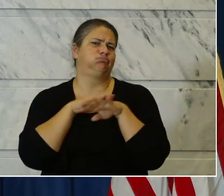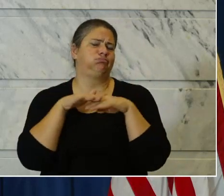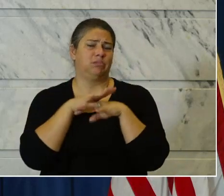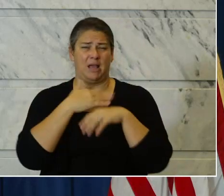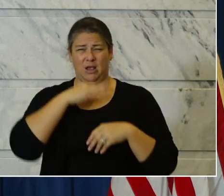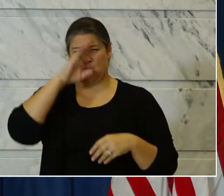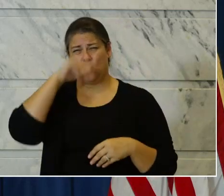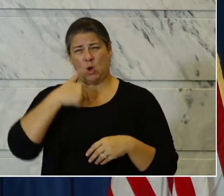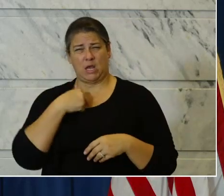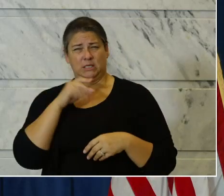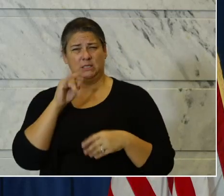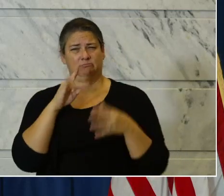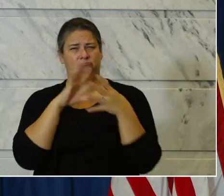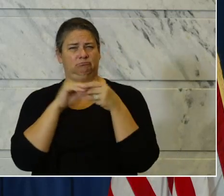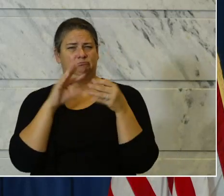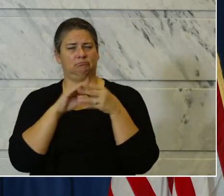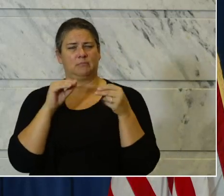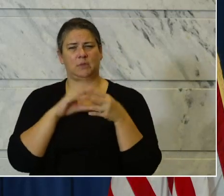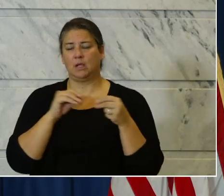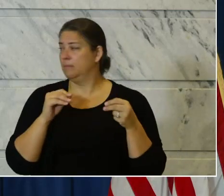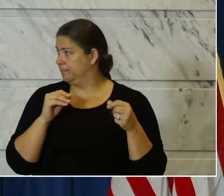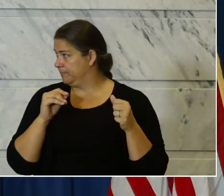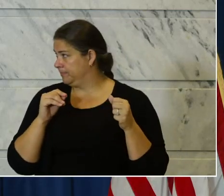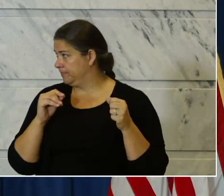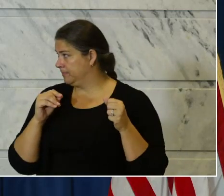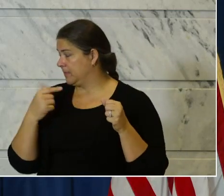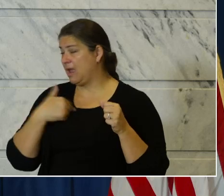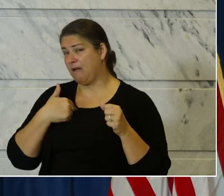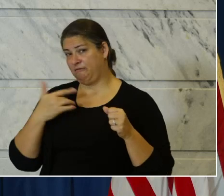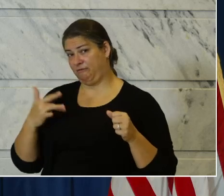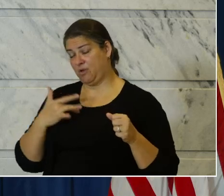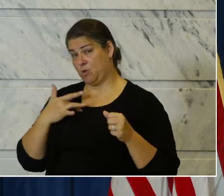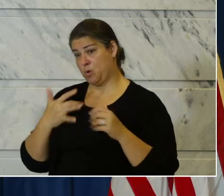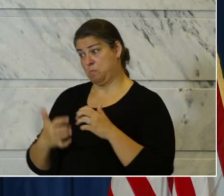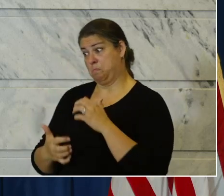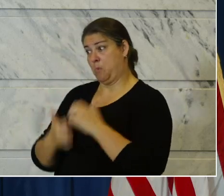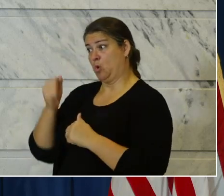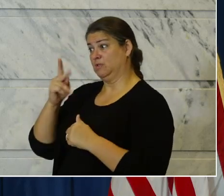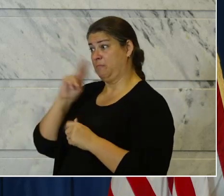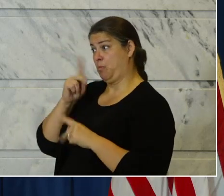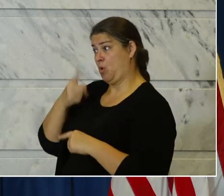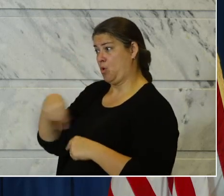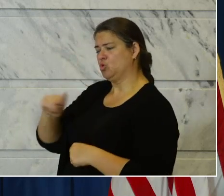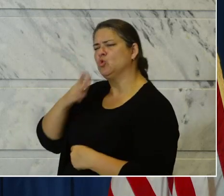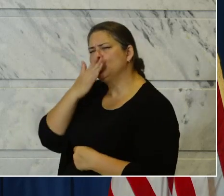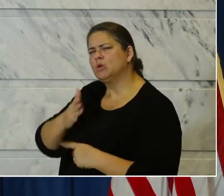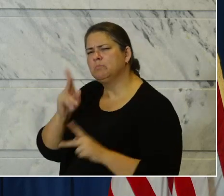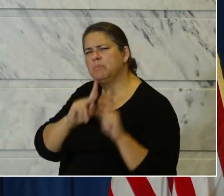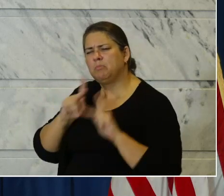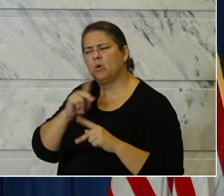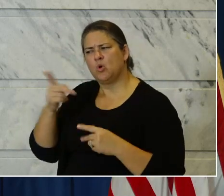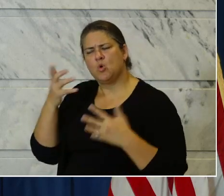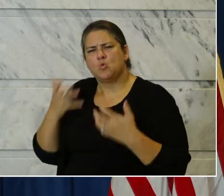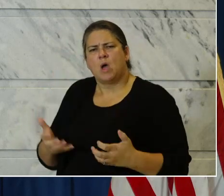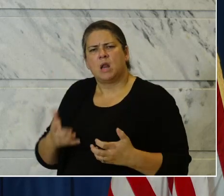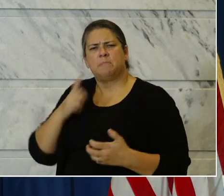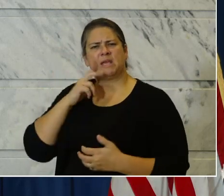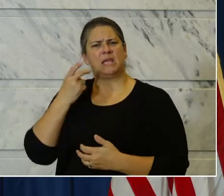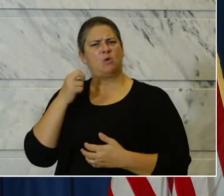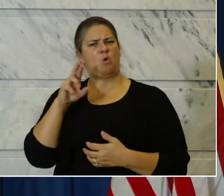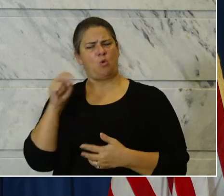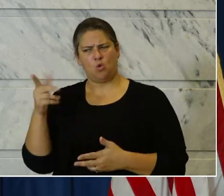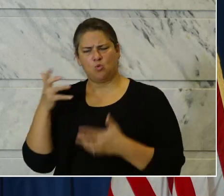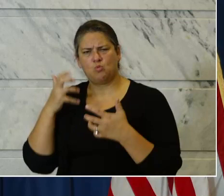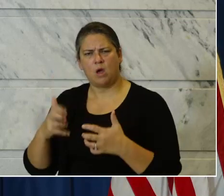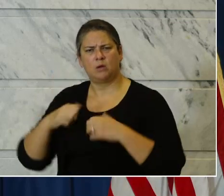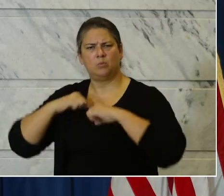tweets I've done recently, and I mean it, I really do believe the vast majority of people are good people and want to be heroes in their own lives. They want to be